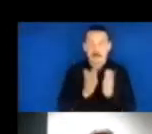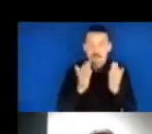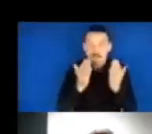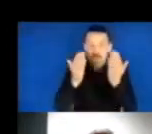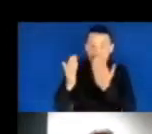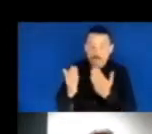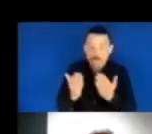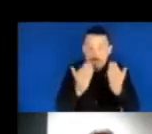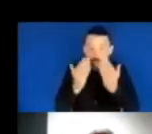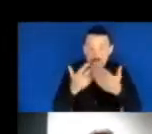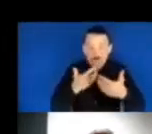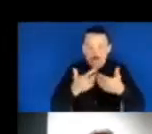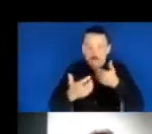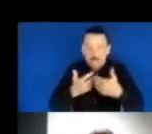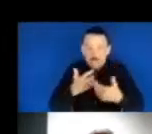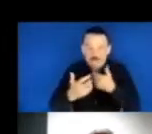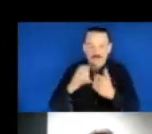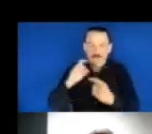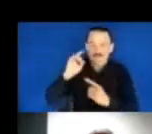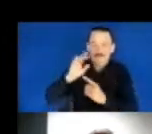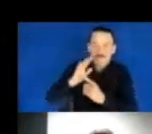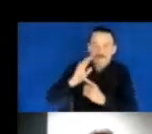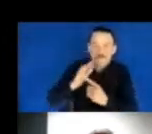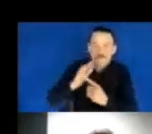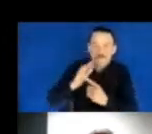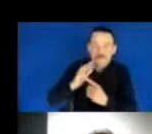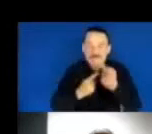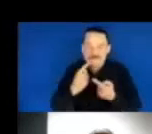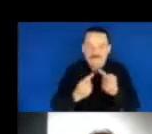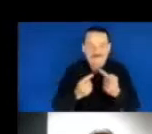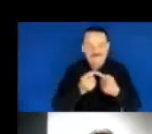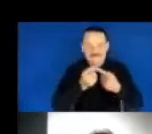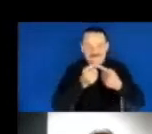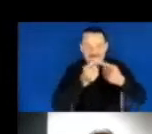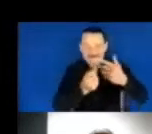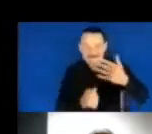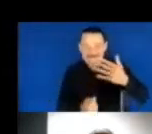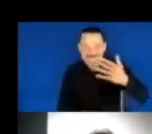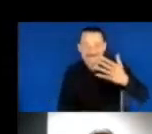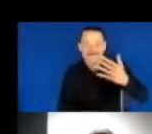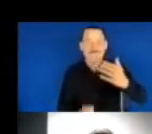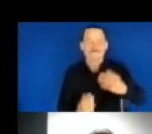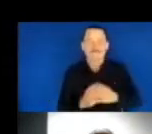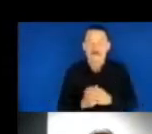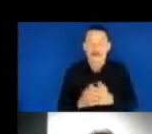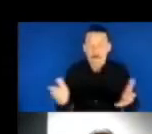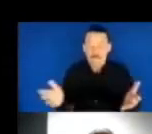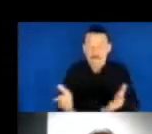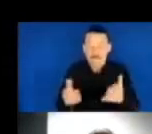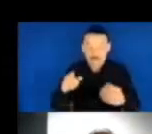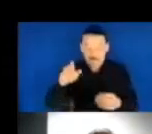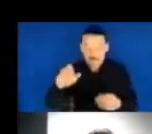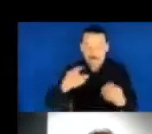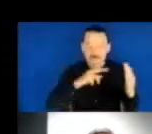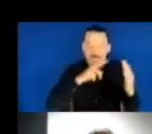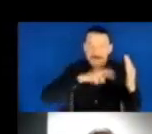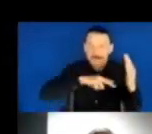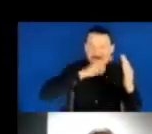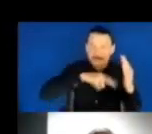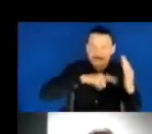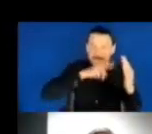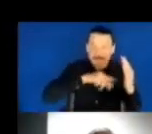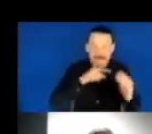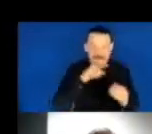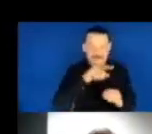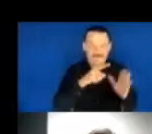university and with a disability or health condition. So I'd encourage you to have a look around there. And if